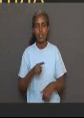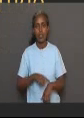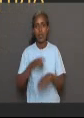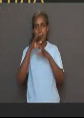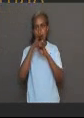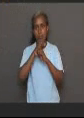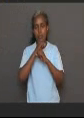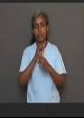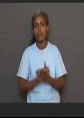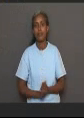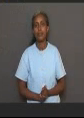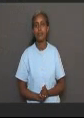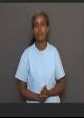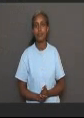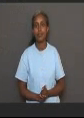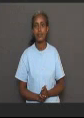Time's up.